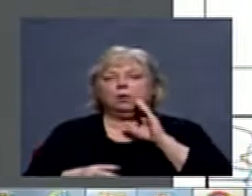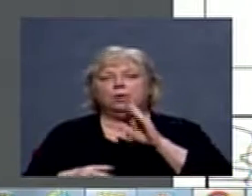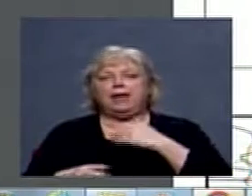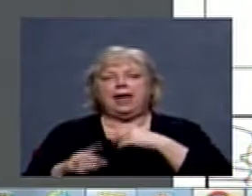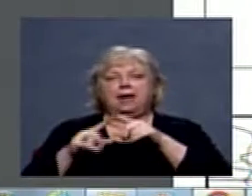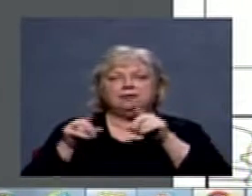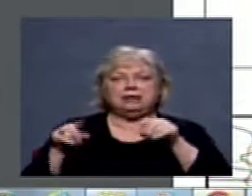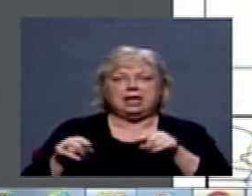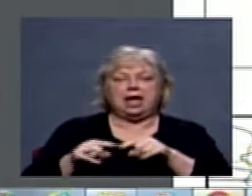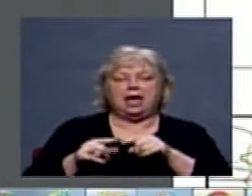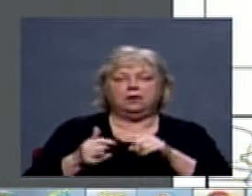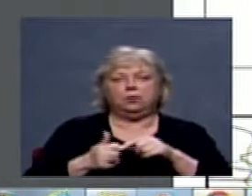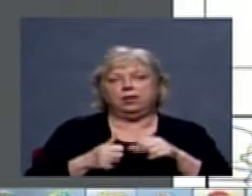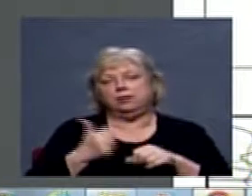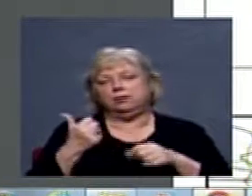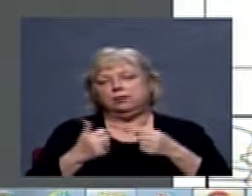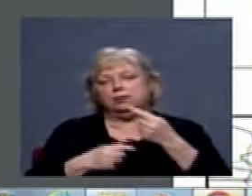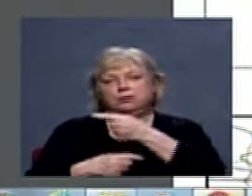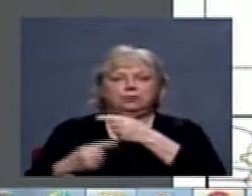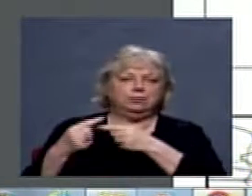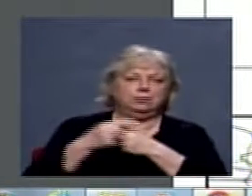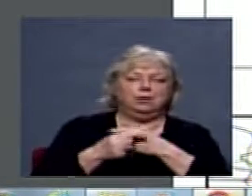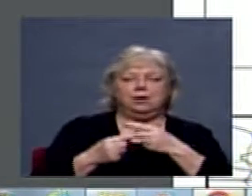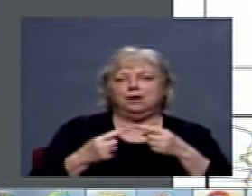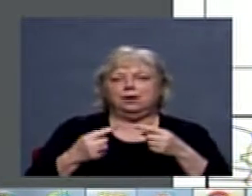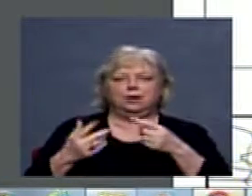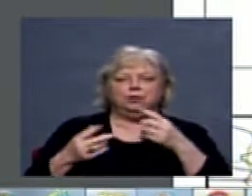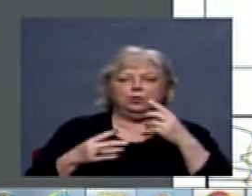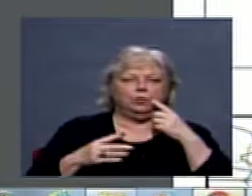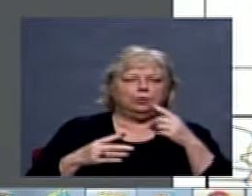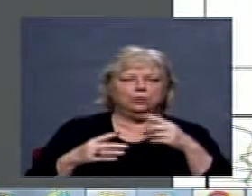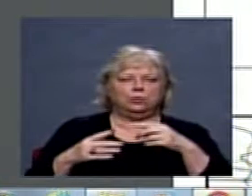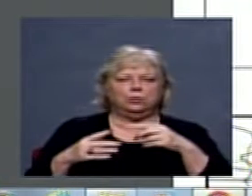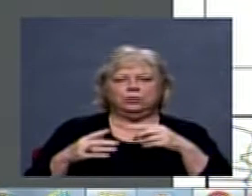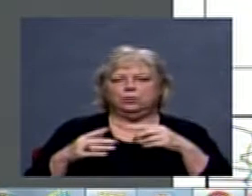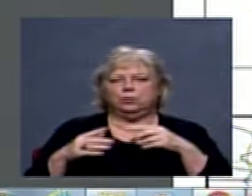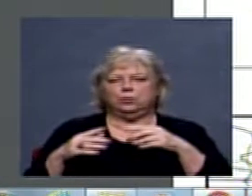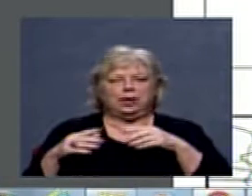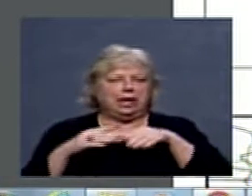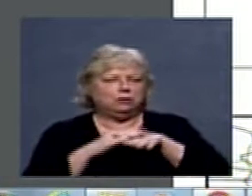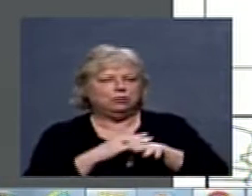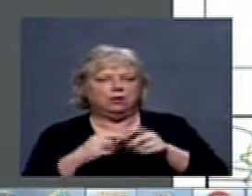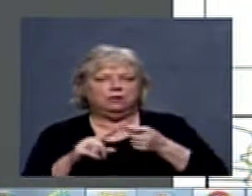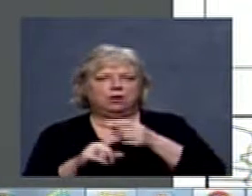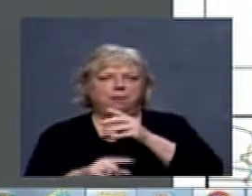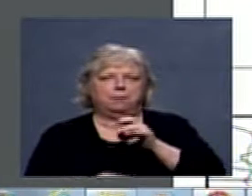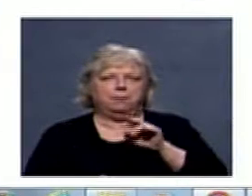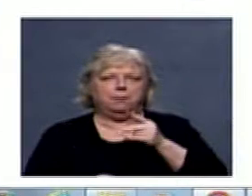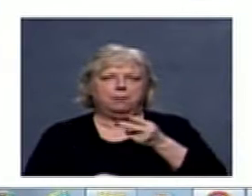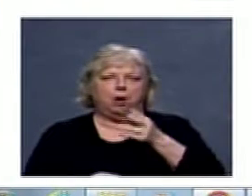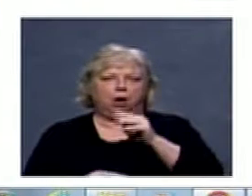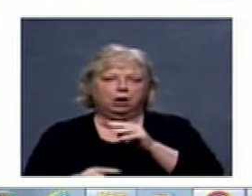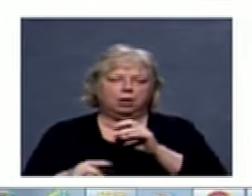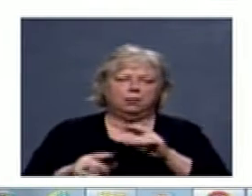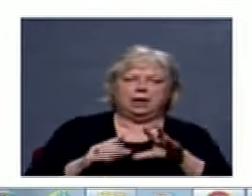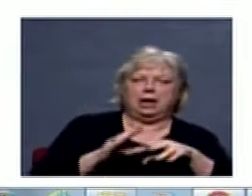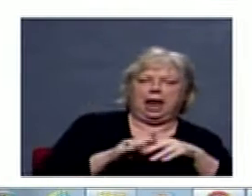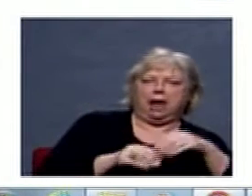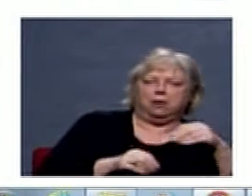that encourage entering on Markham and exiting on Sunnymead, or is it up to